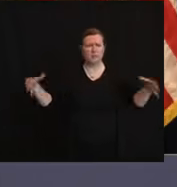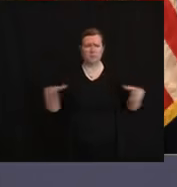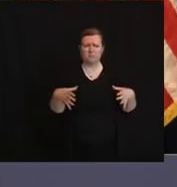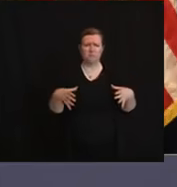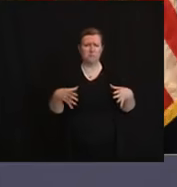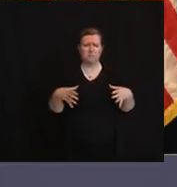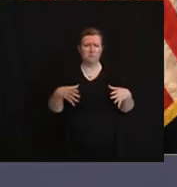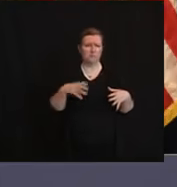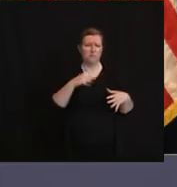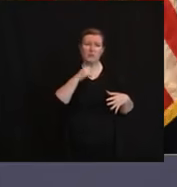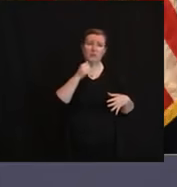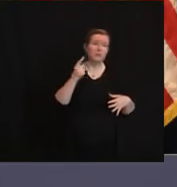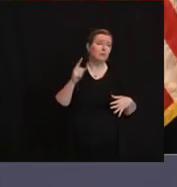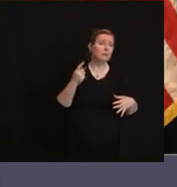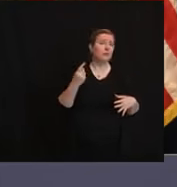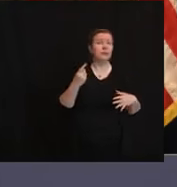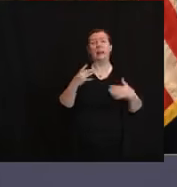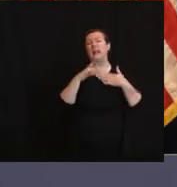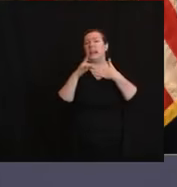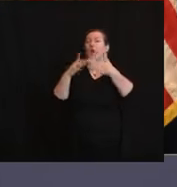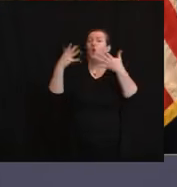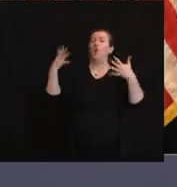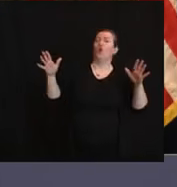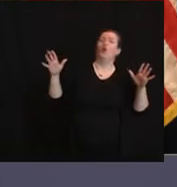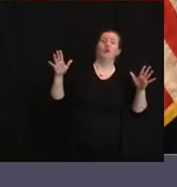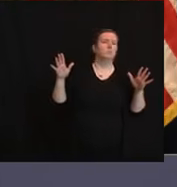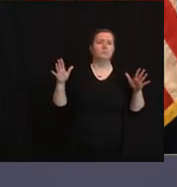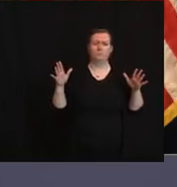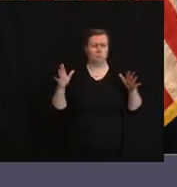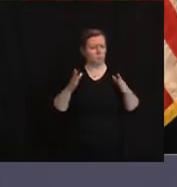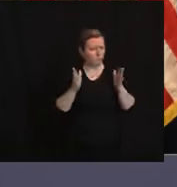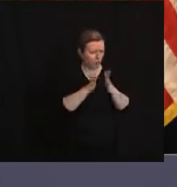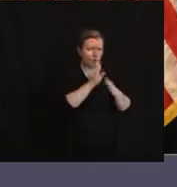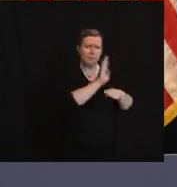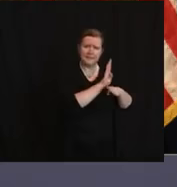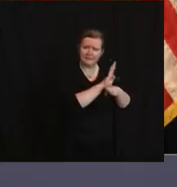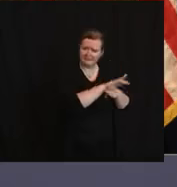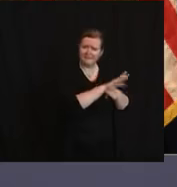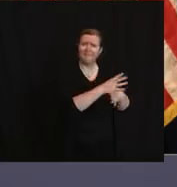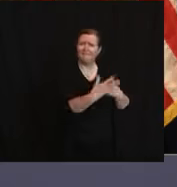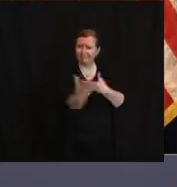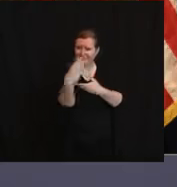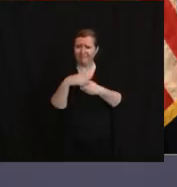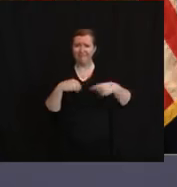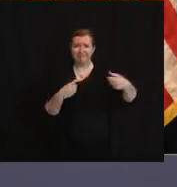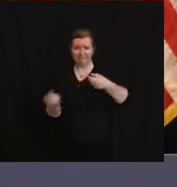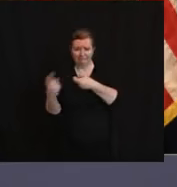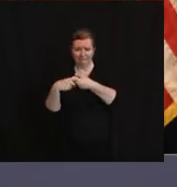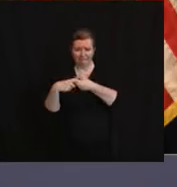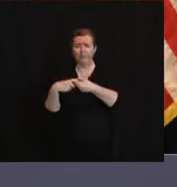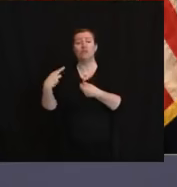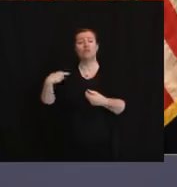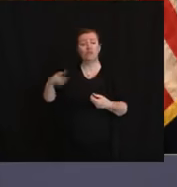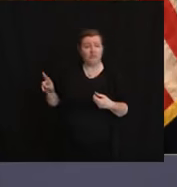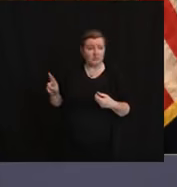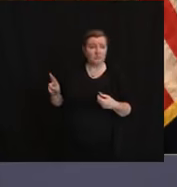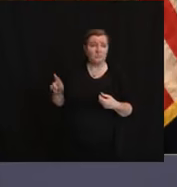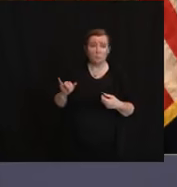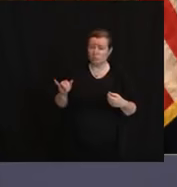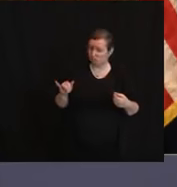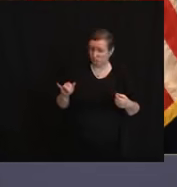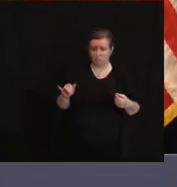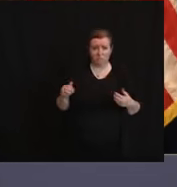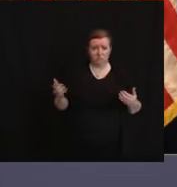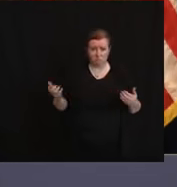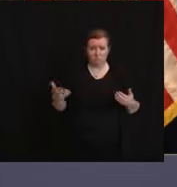but it includes a whole range of perspectives. Faith is represented. They're going to look, their